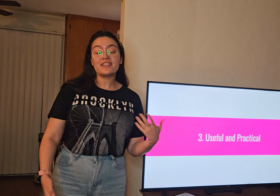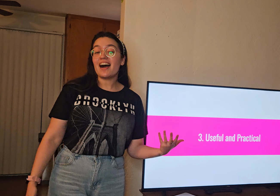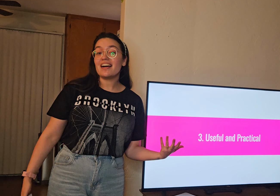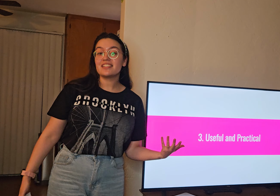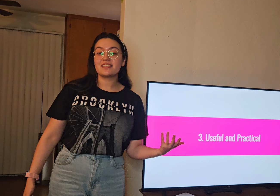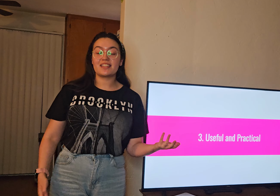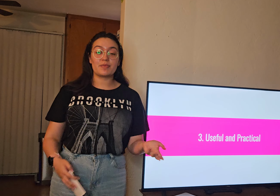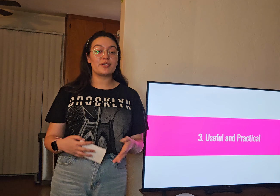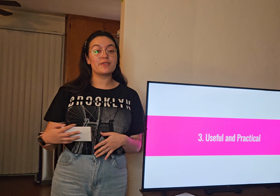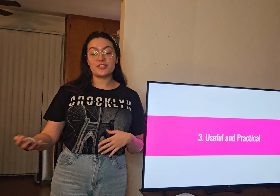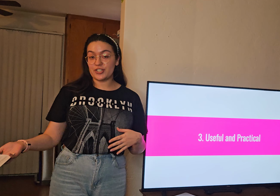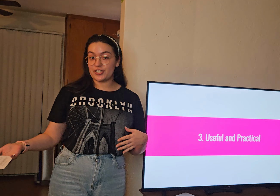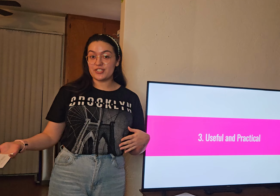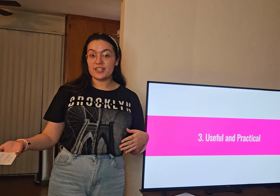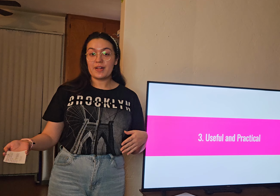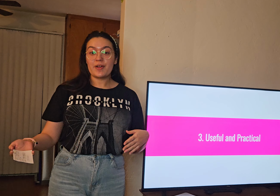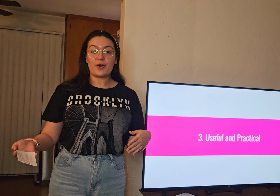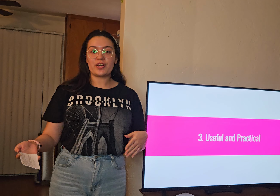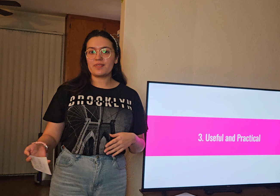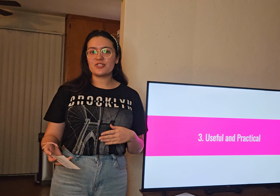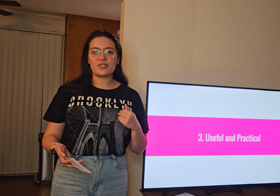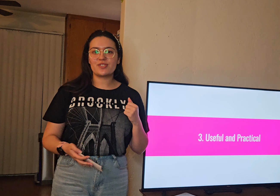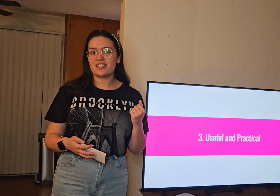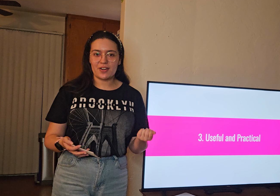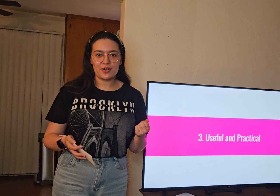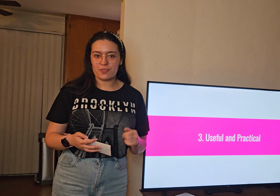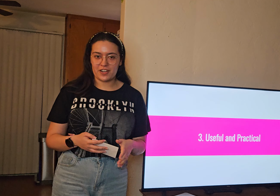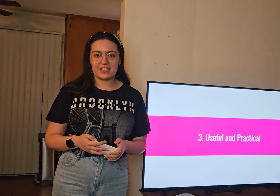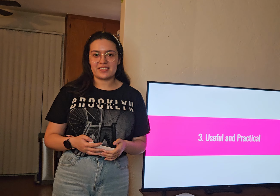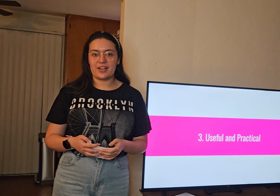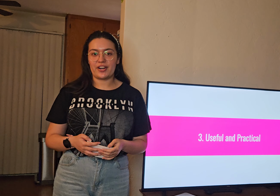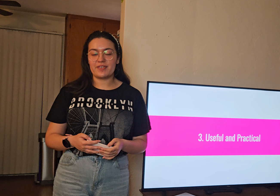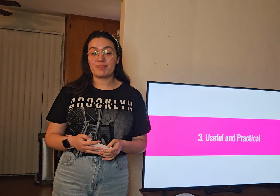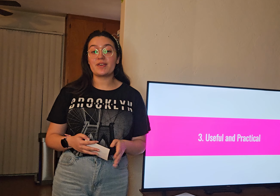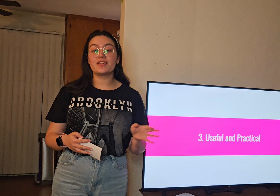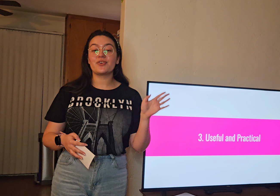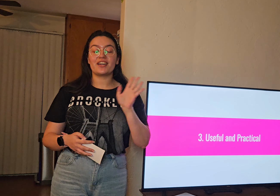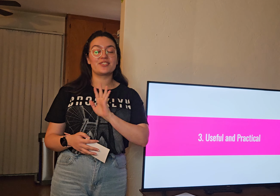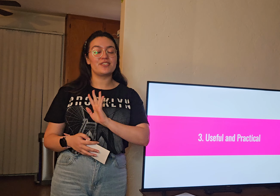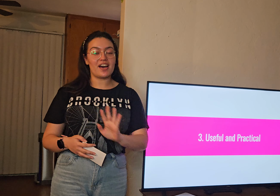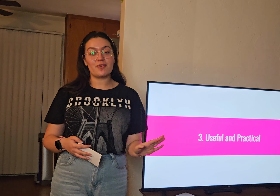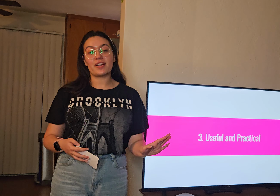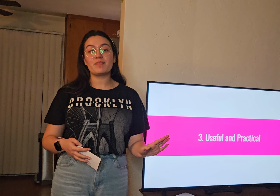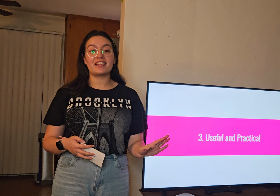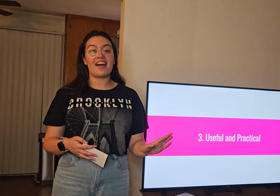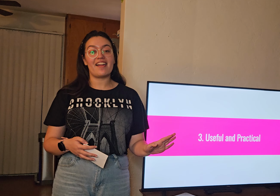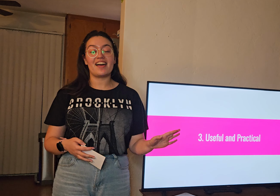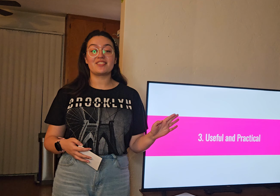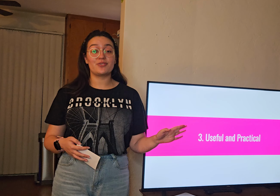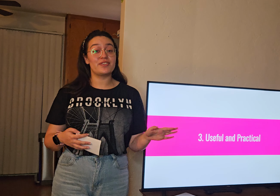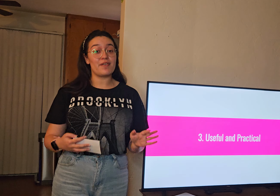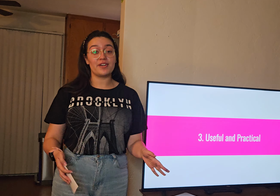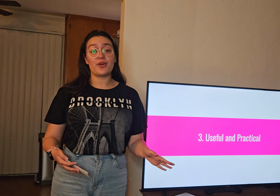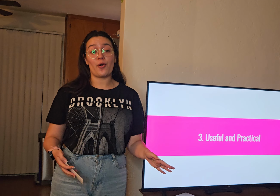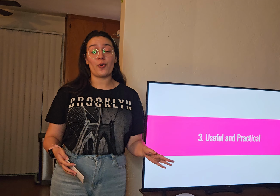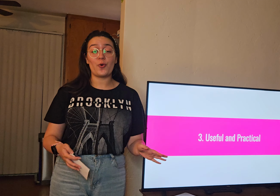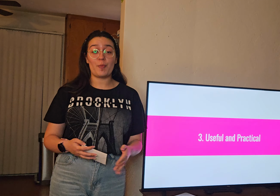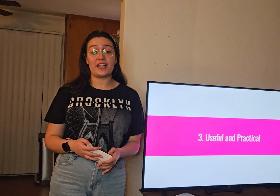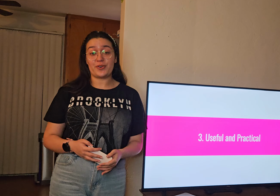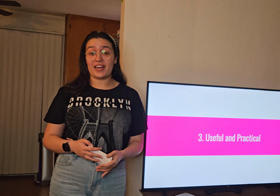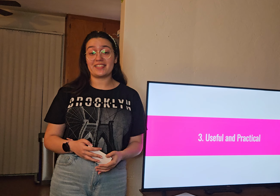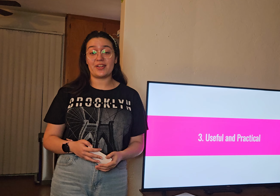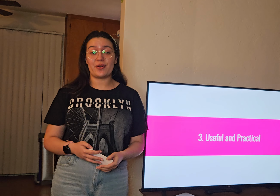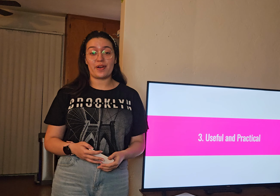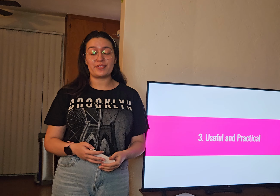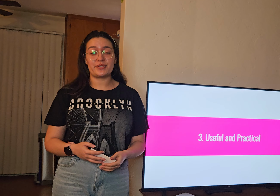the middle of class, in the middle of church, or even just to tell your friend a secret, even though I do not recommend that, as you never know who